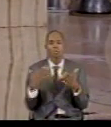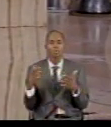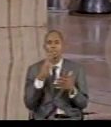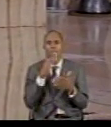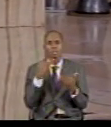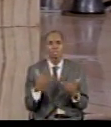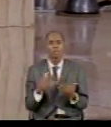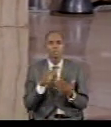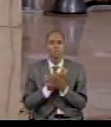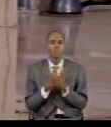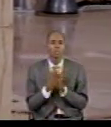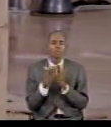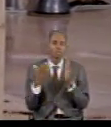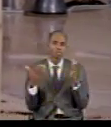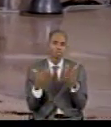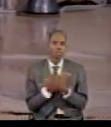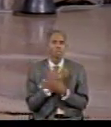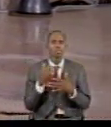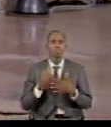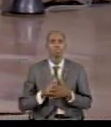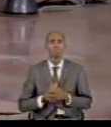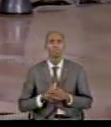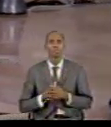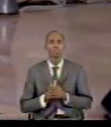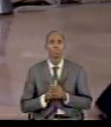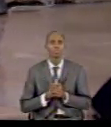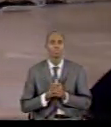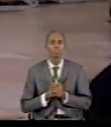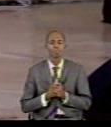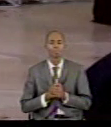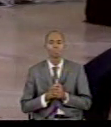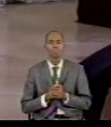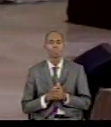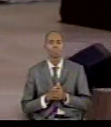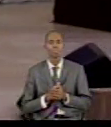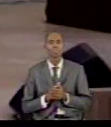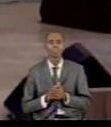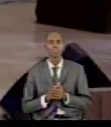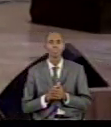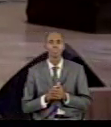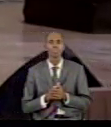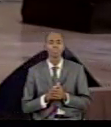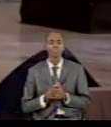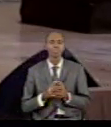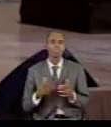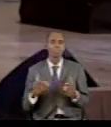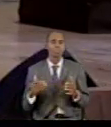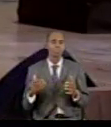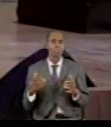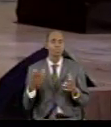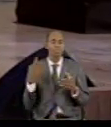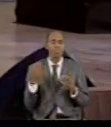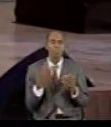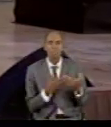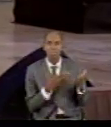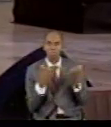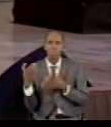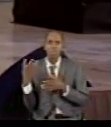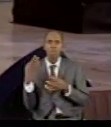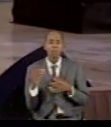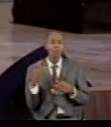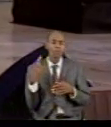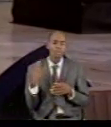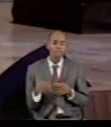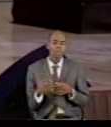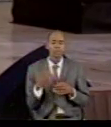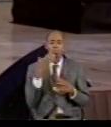new. Or are you the carrier of their secular and psychological and good